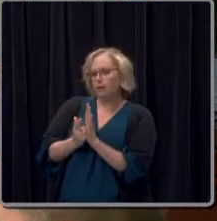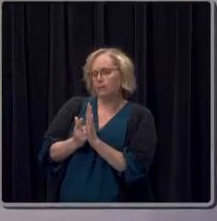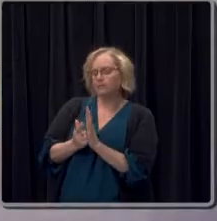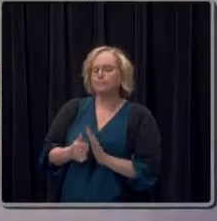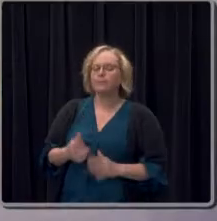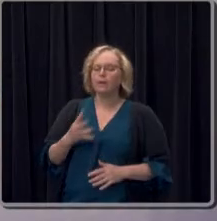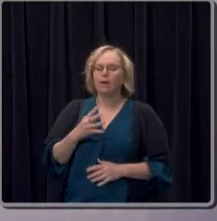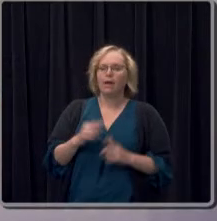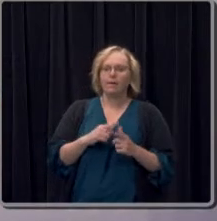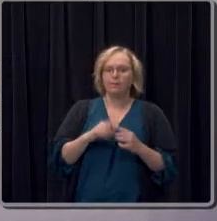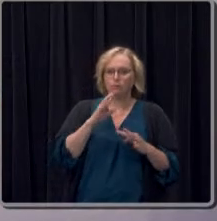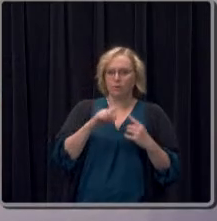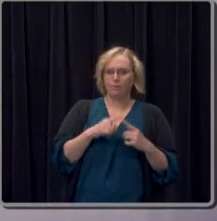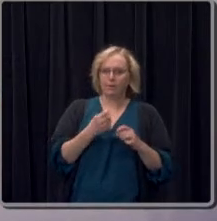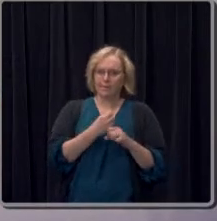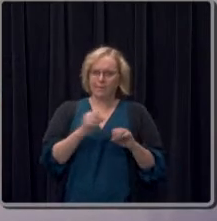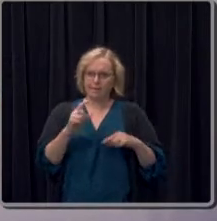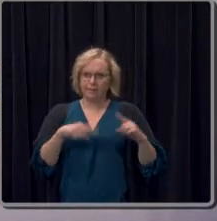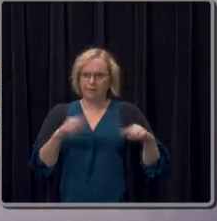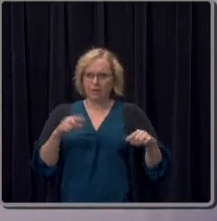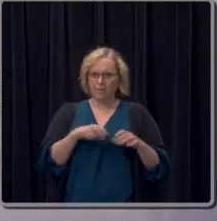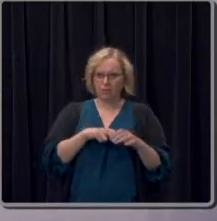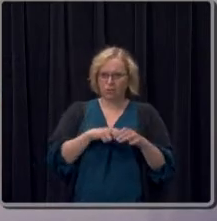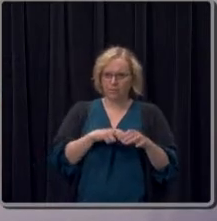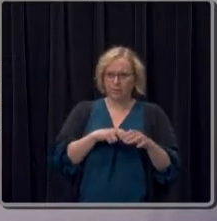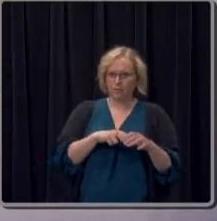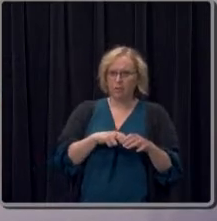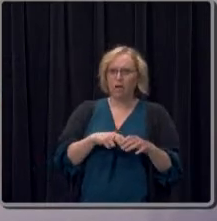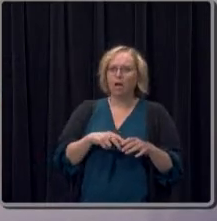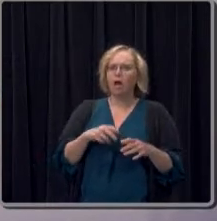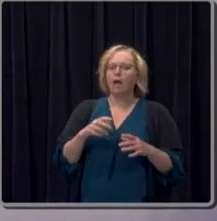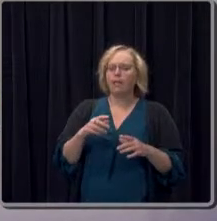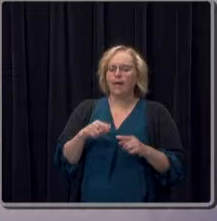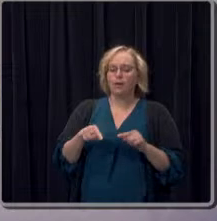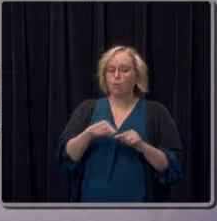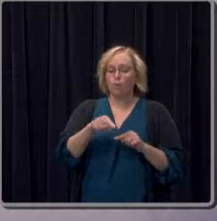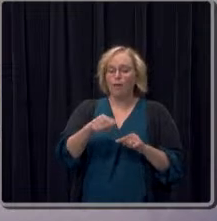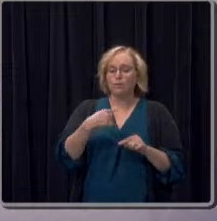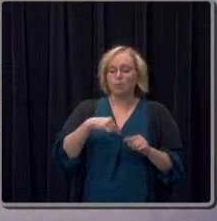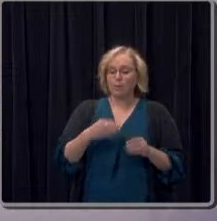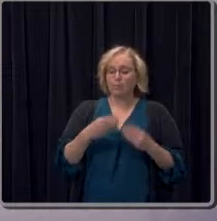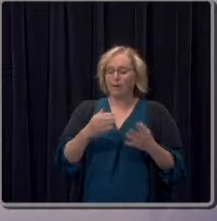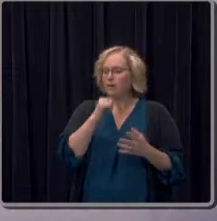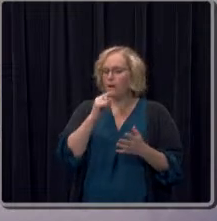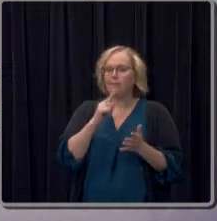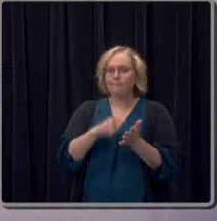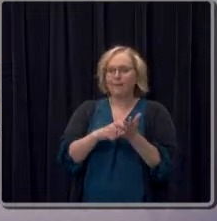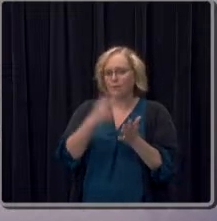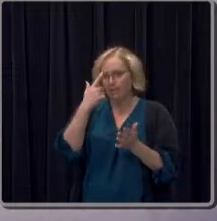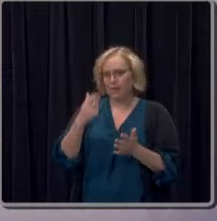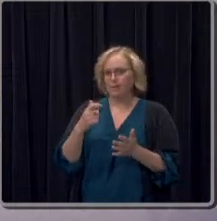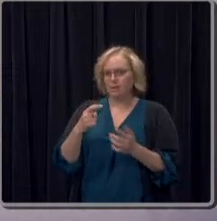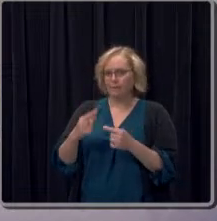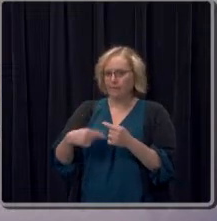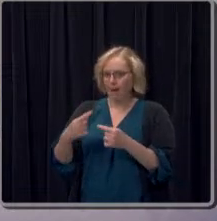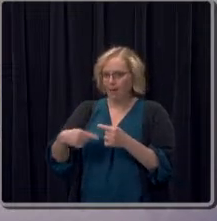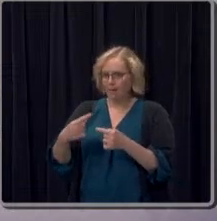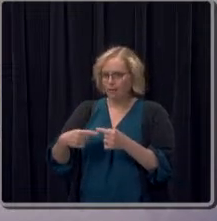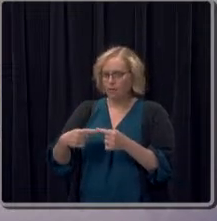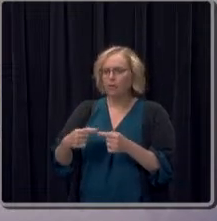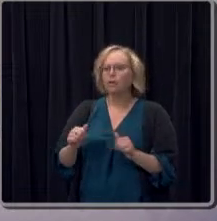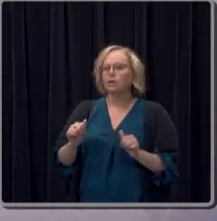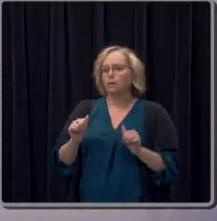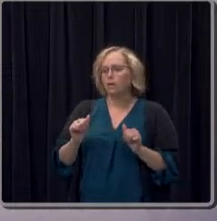variances in transportation. Again, these are routes that we provide that are not mandated due to the mileage. So again, it could